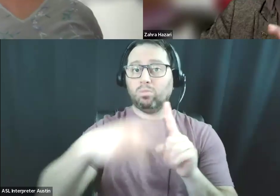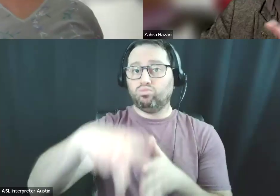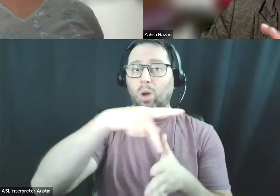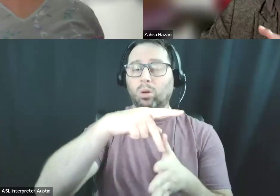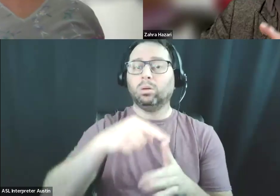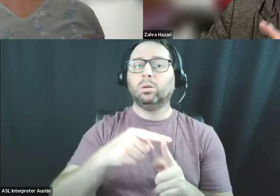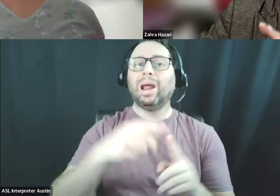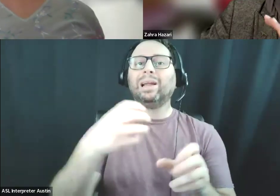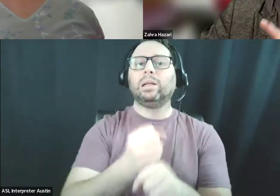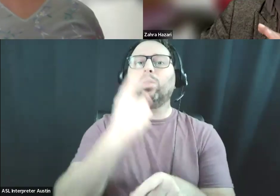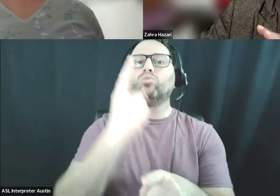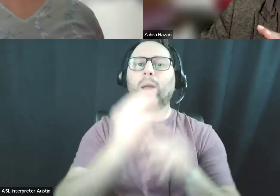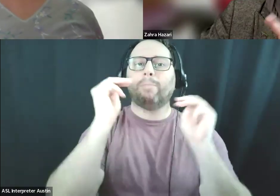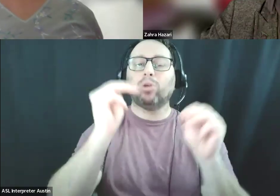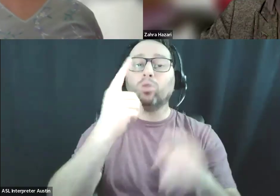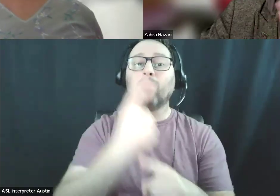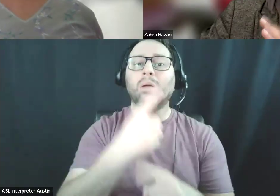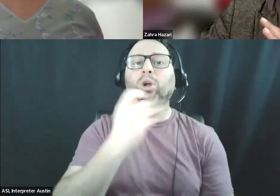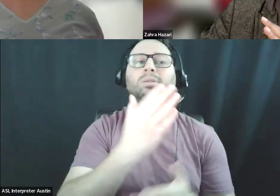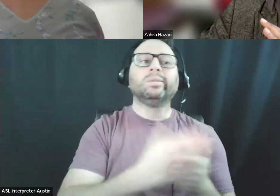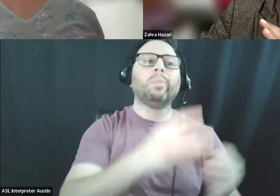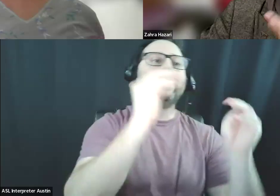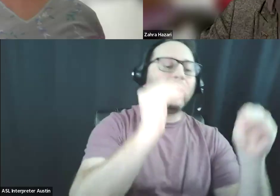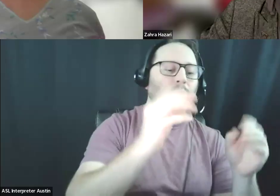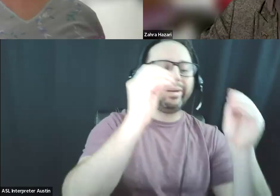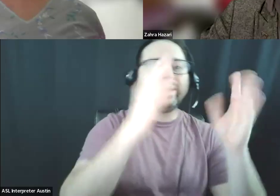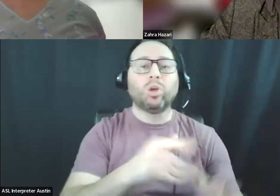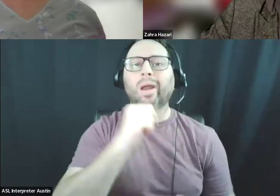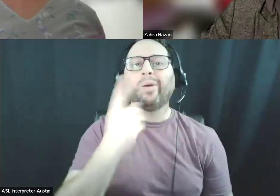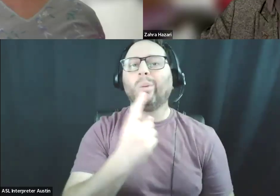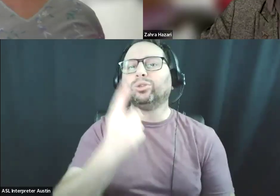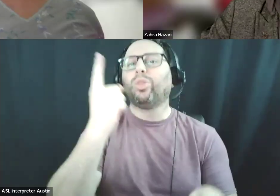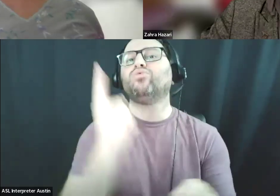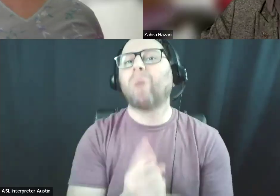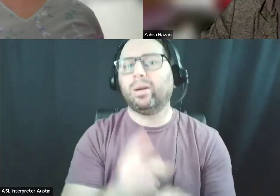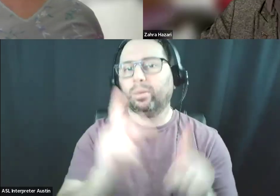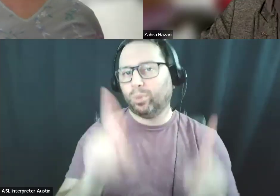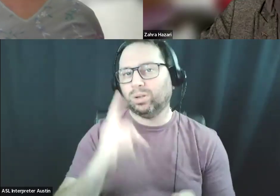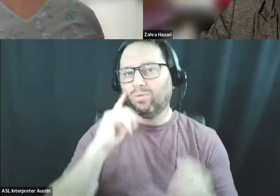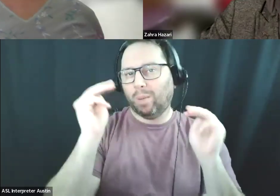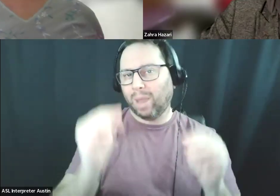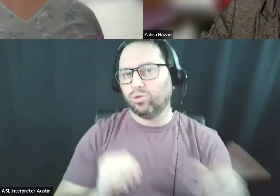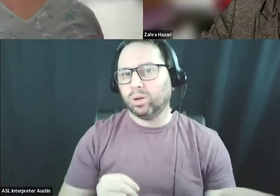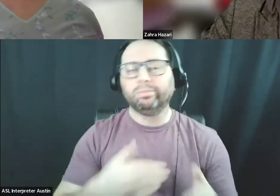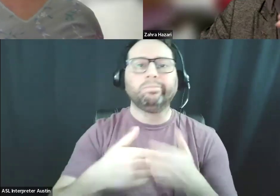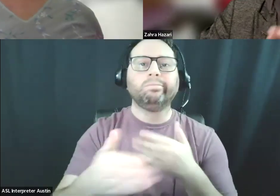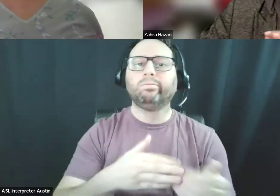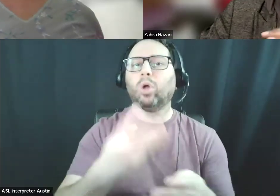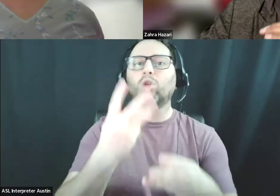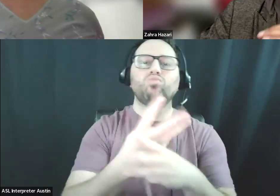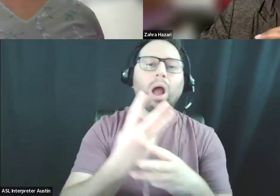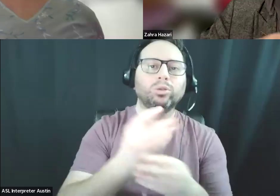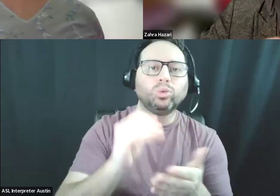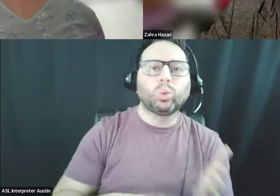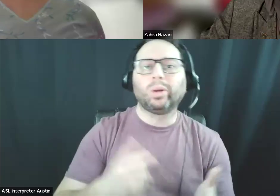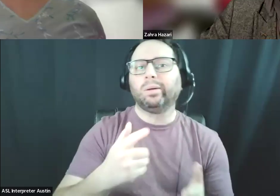Because not everybody is going to be the right mentor. Like if you get a senior undergrad for mentoring a junior undergrad, or even a grad student mentoring, that not all